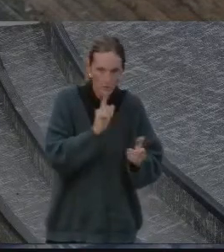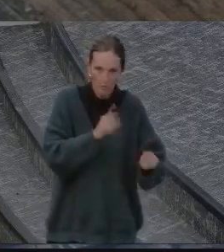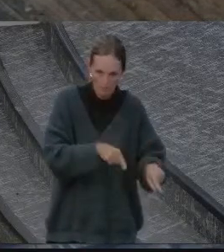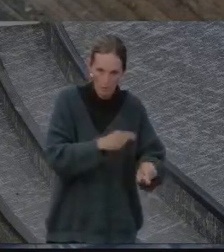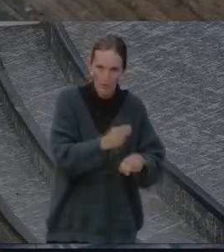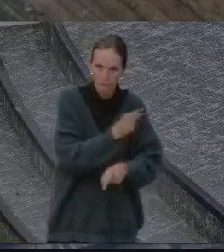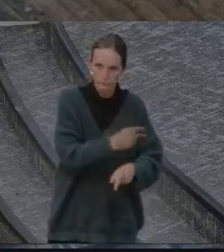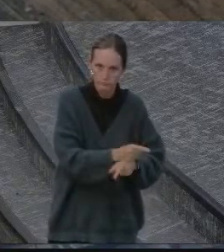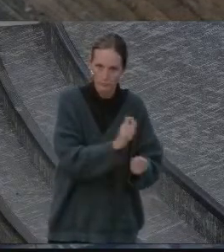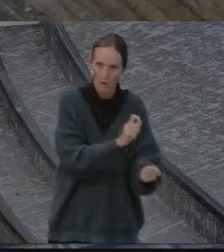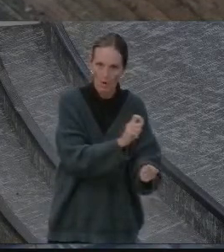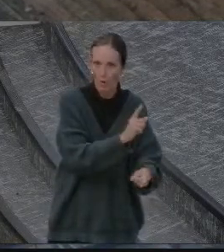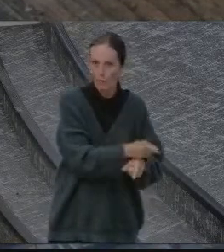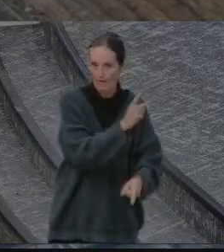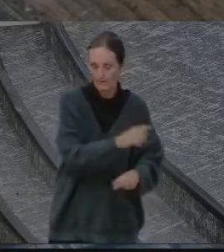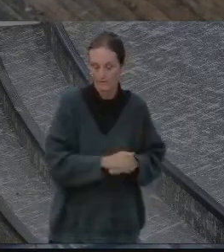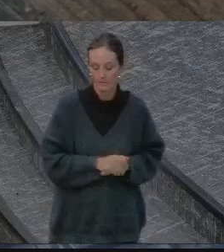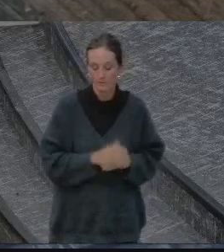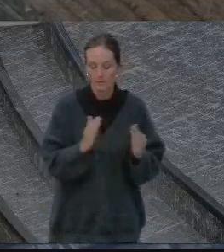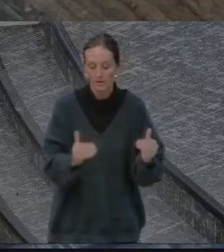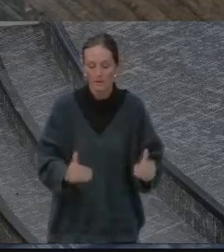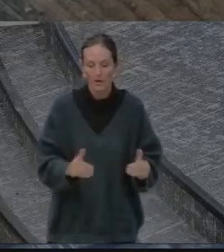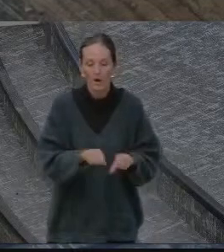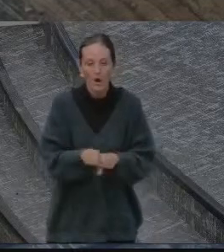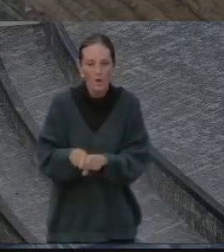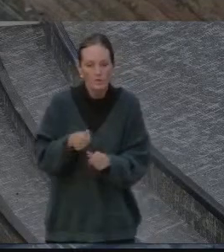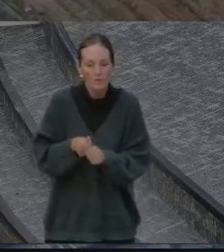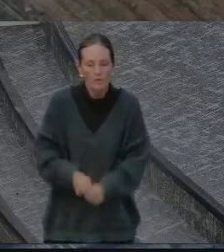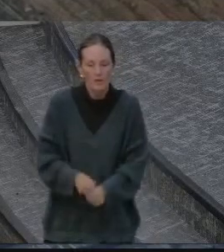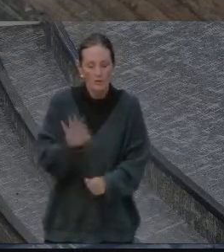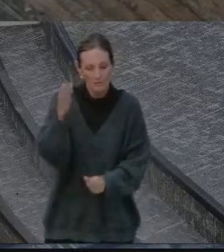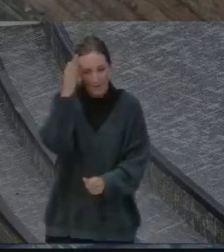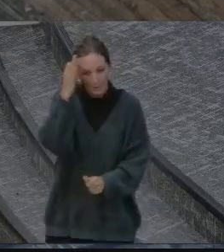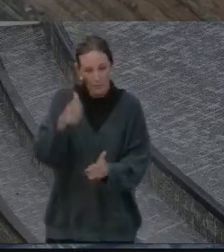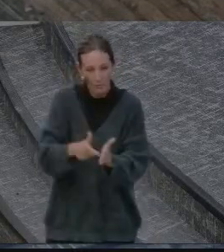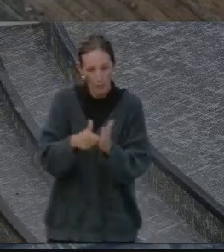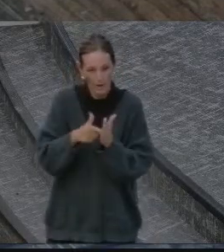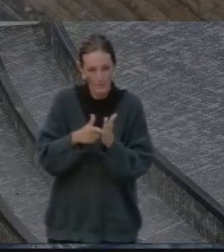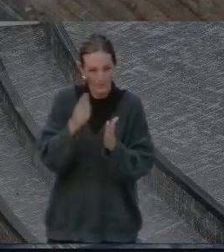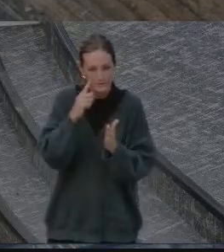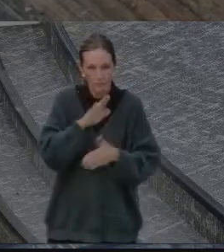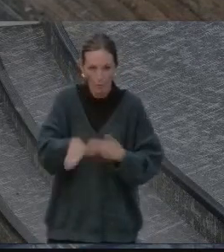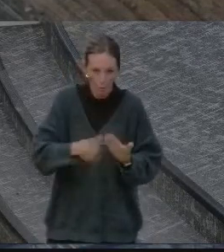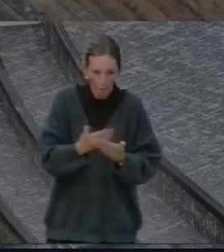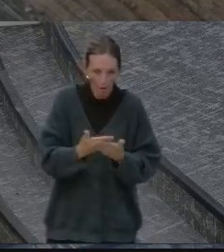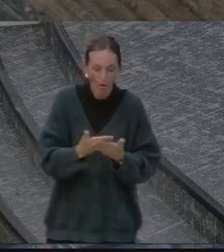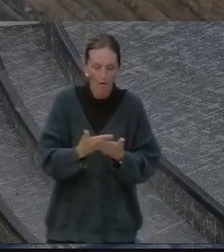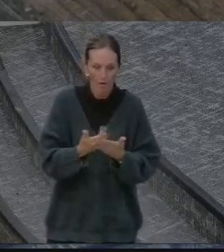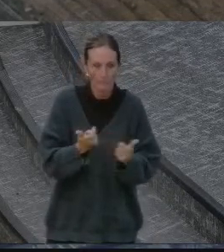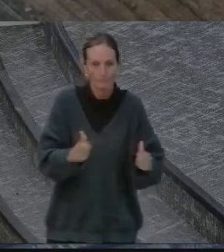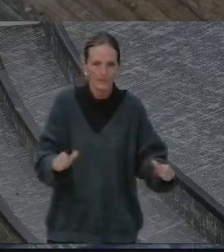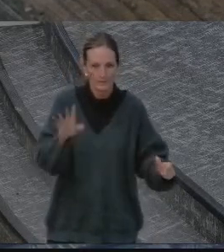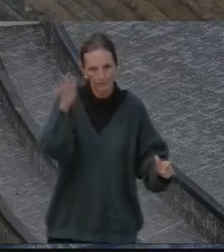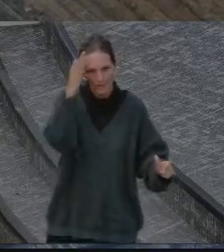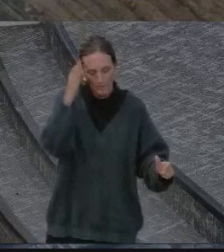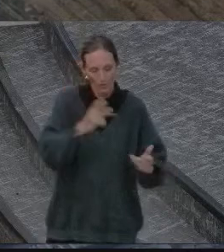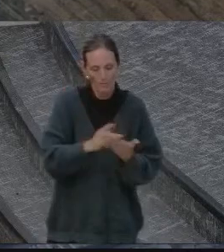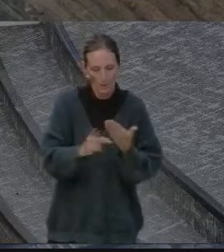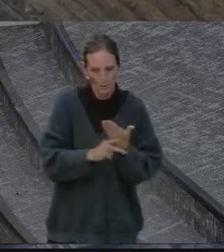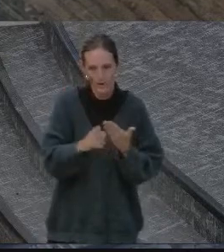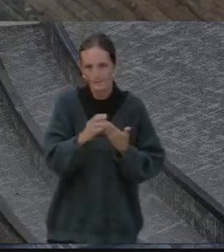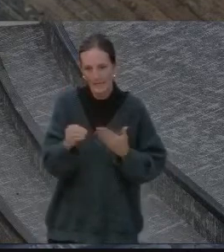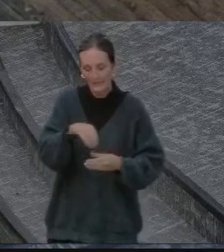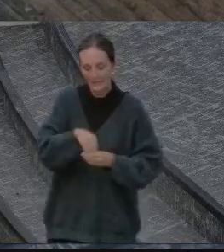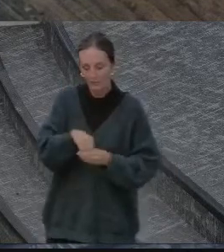Management's responsibility also includes adherence to federal compliance requirements for all major federal programs and maintaining internal